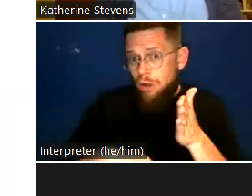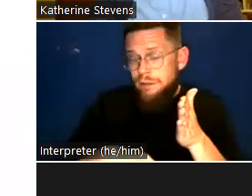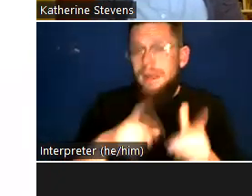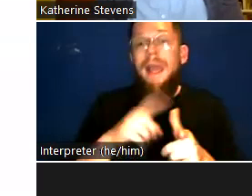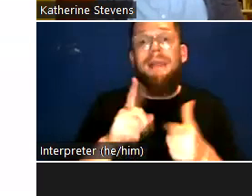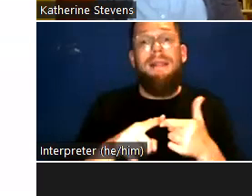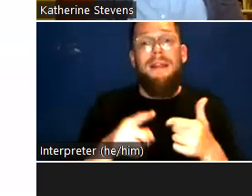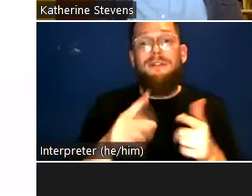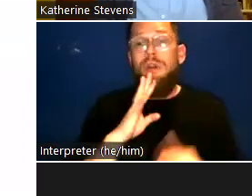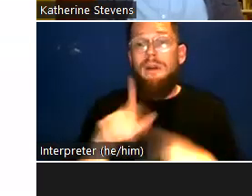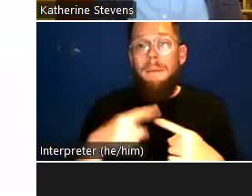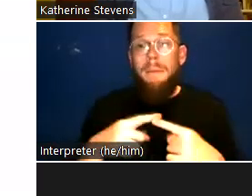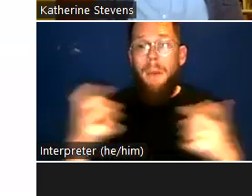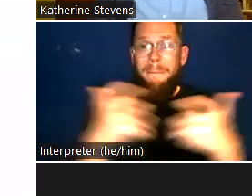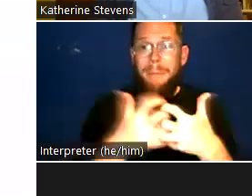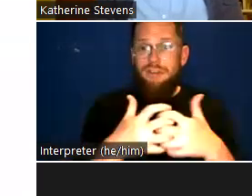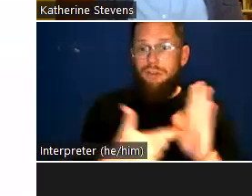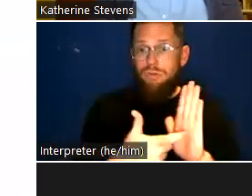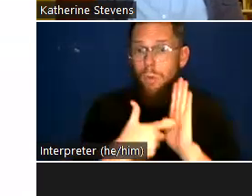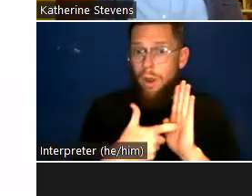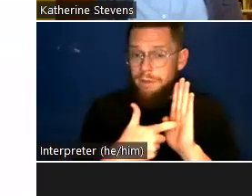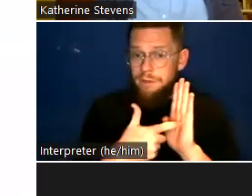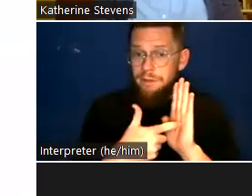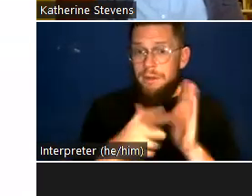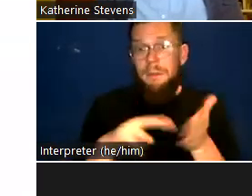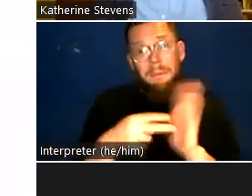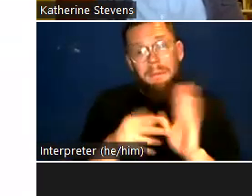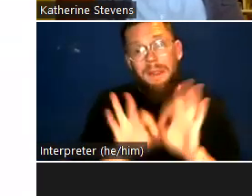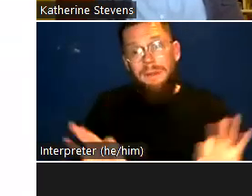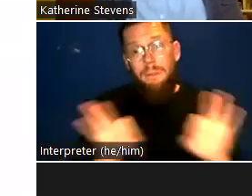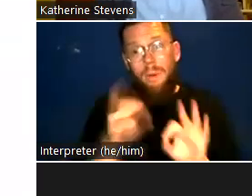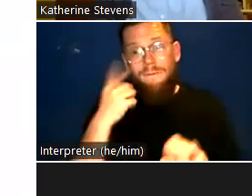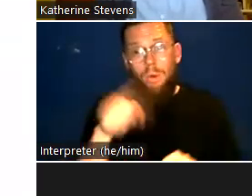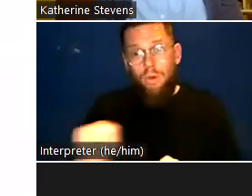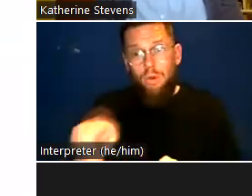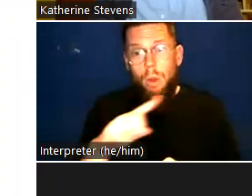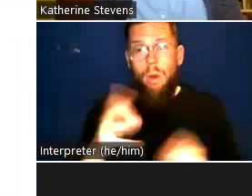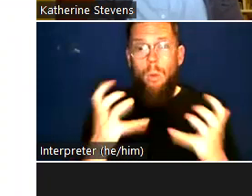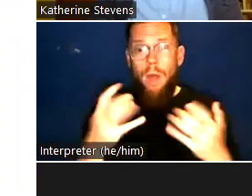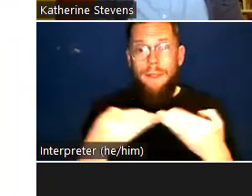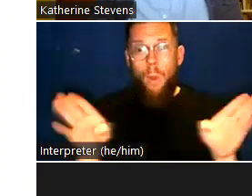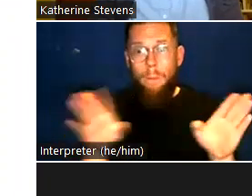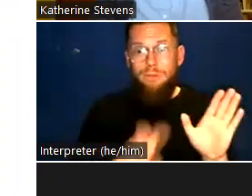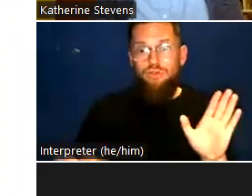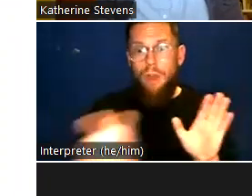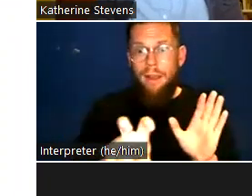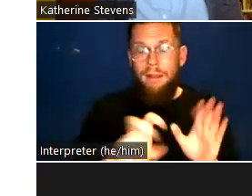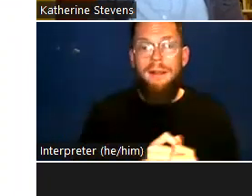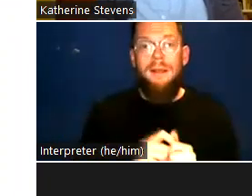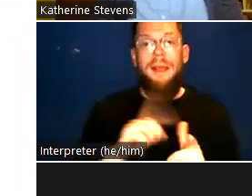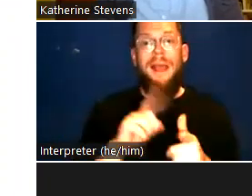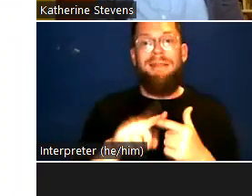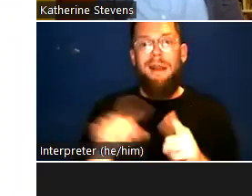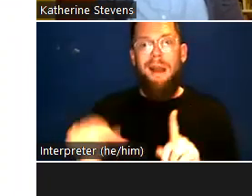matching requirements, and those are important for those of you applying through the Open Track. And I'll also talk about indirect